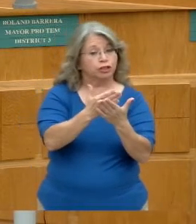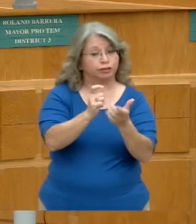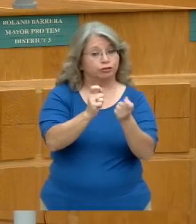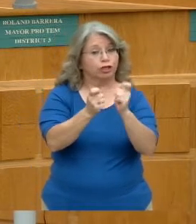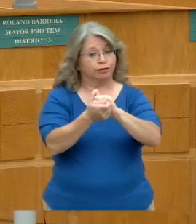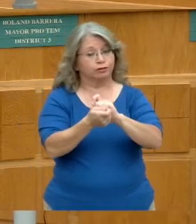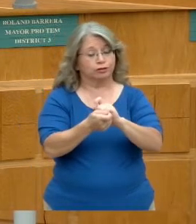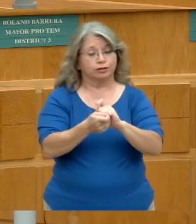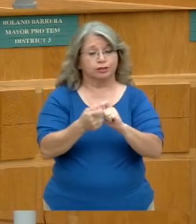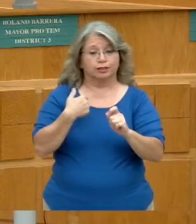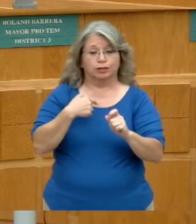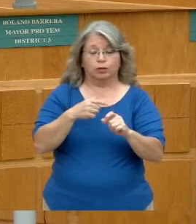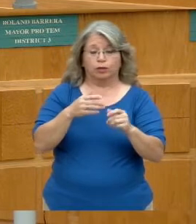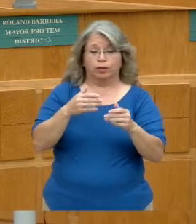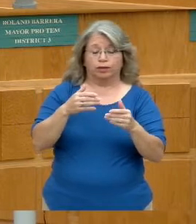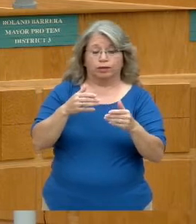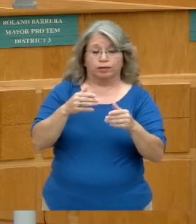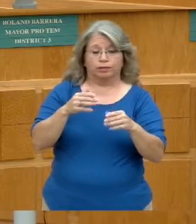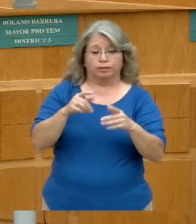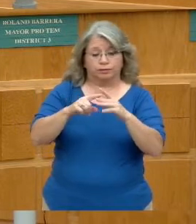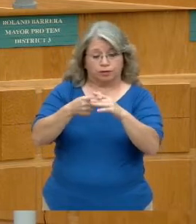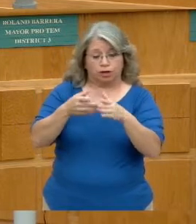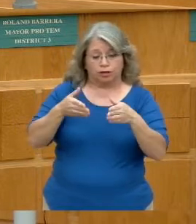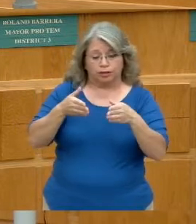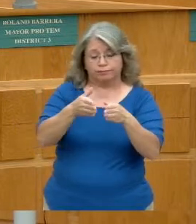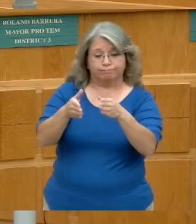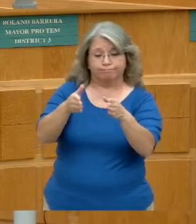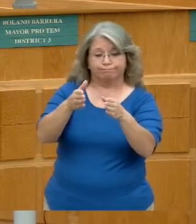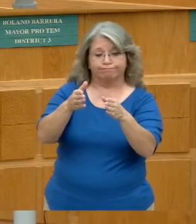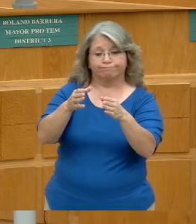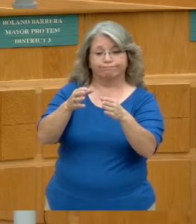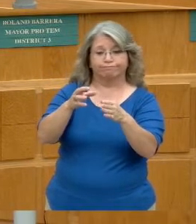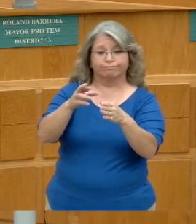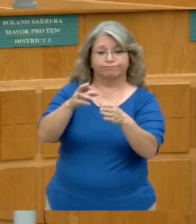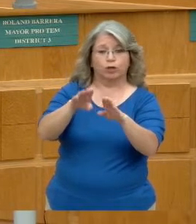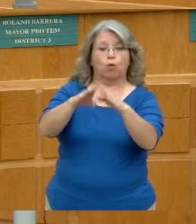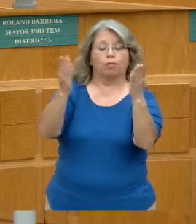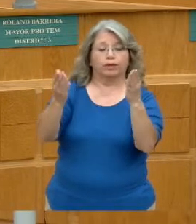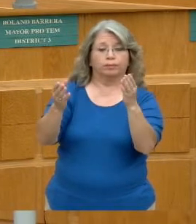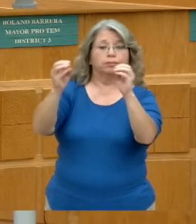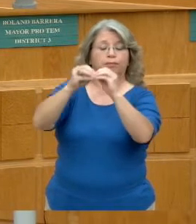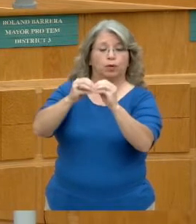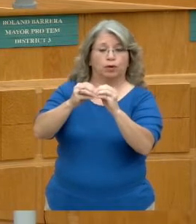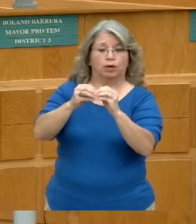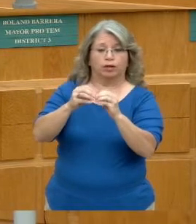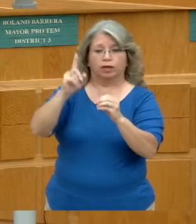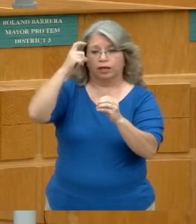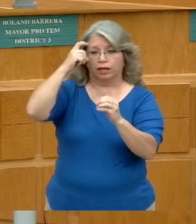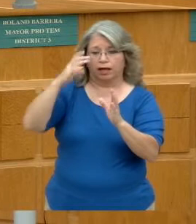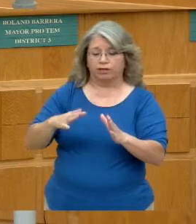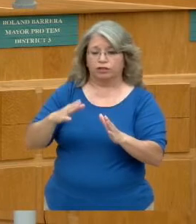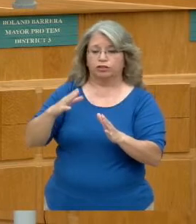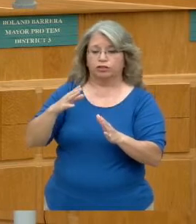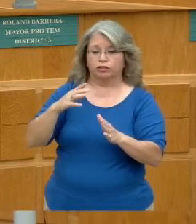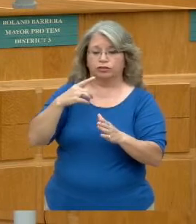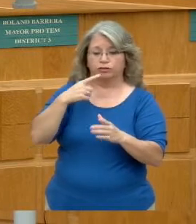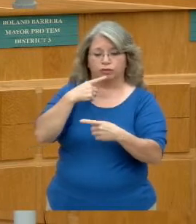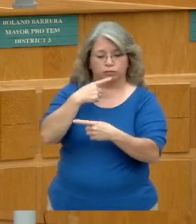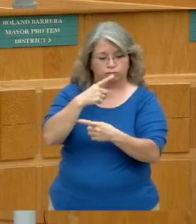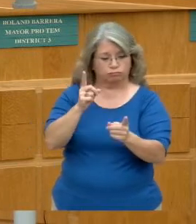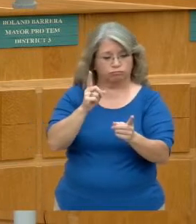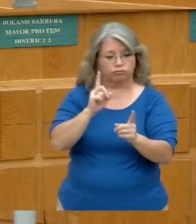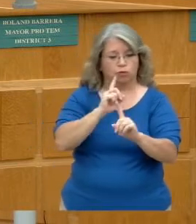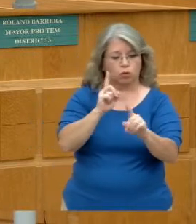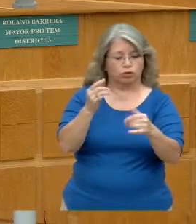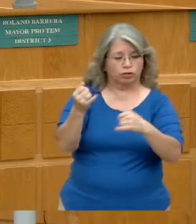road to reopening. The governor sent out just a little earlier today, if you're planning on doing any air travel, he's